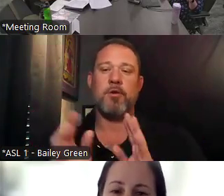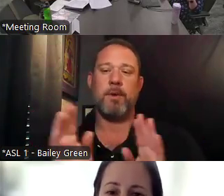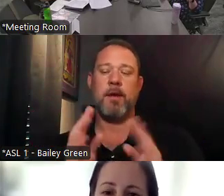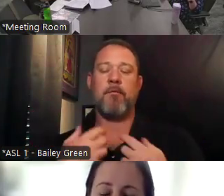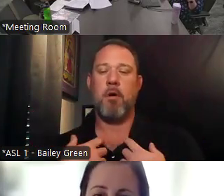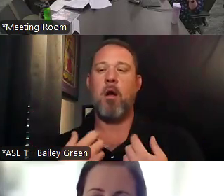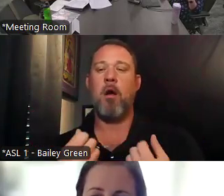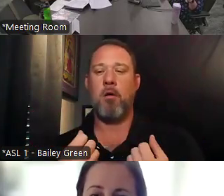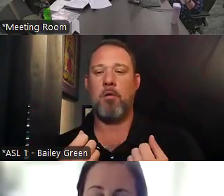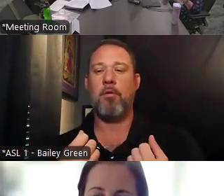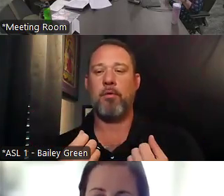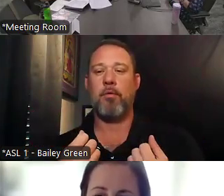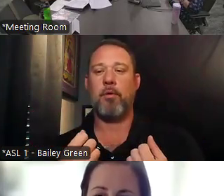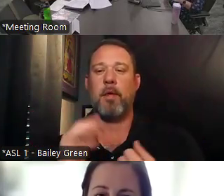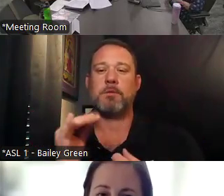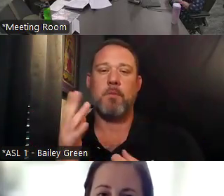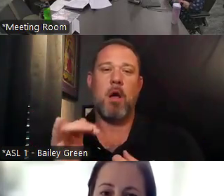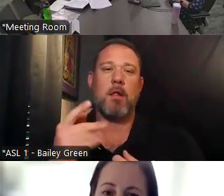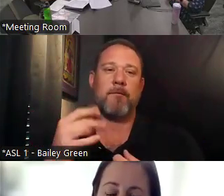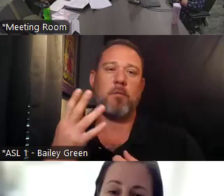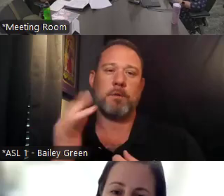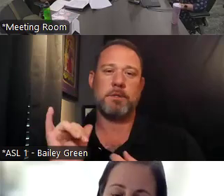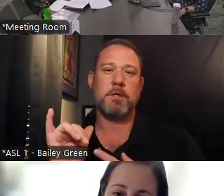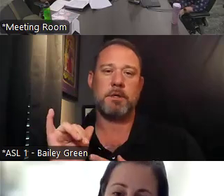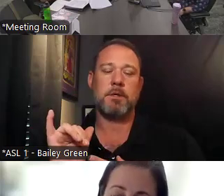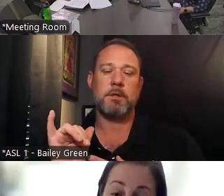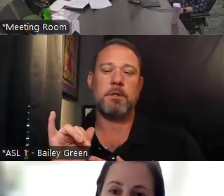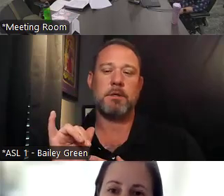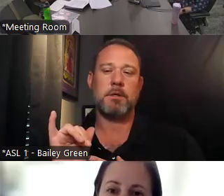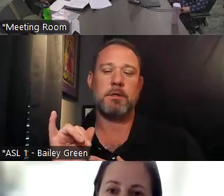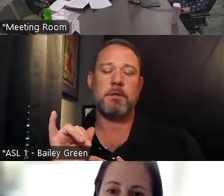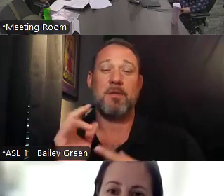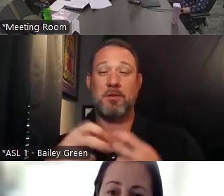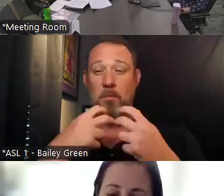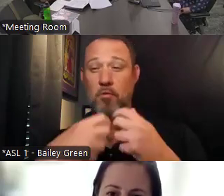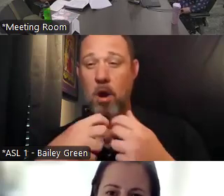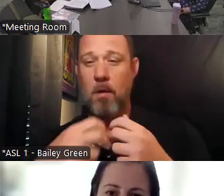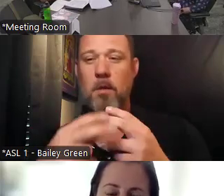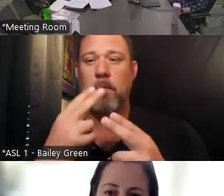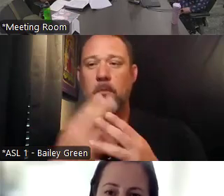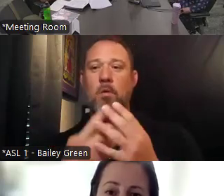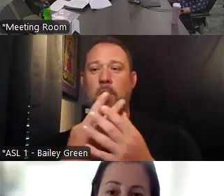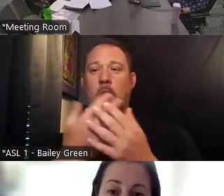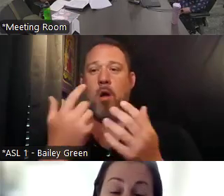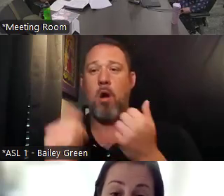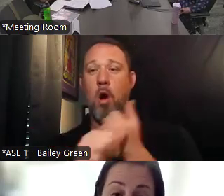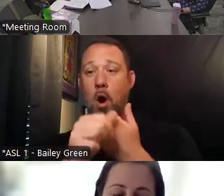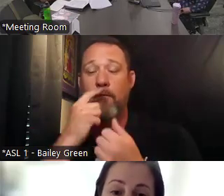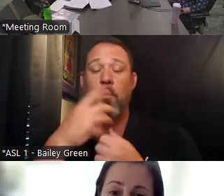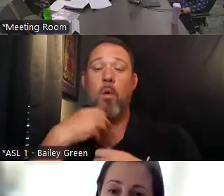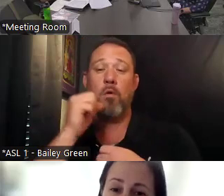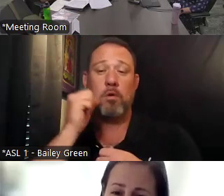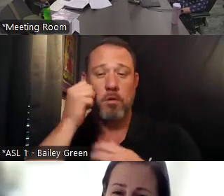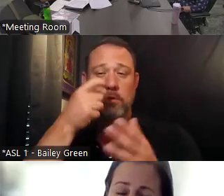And ultimately, that results in polypharmacy. So that is a problem, both in terms of harms for older adults, costs,